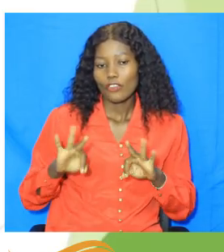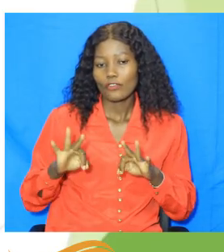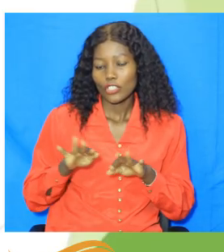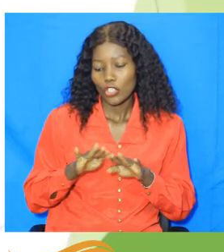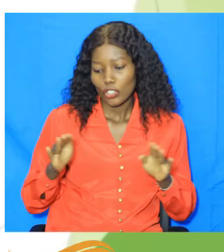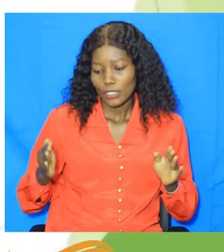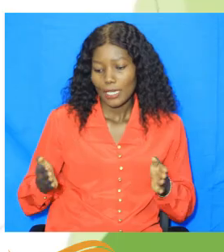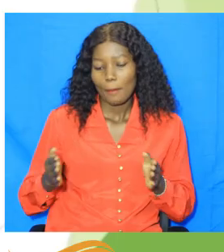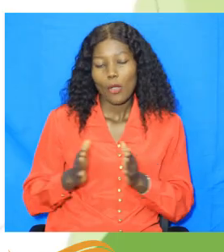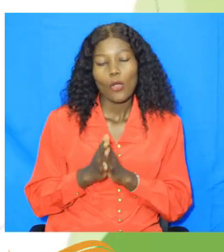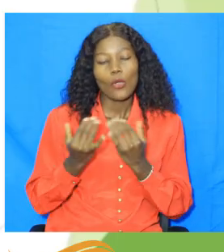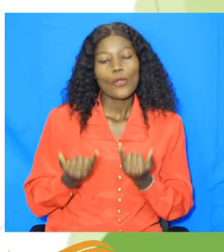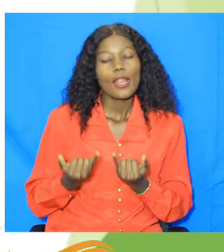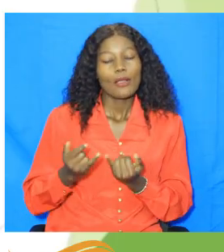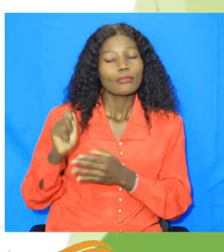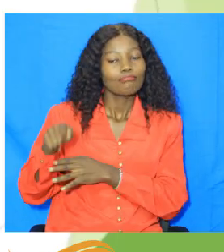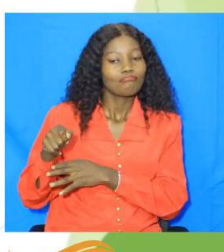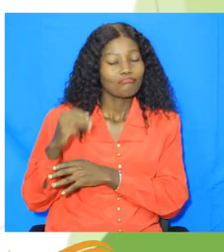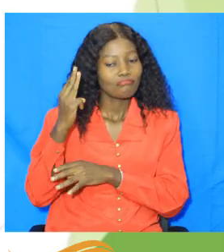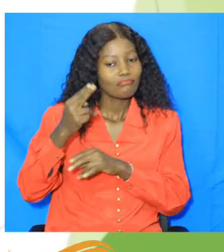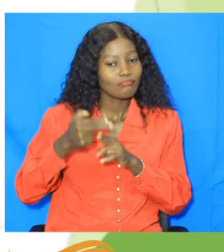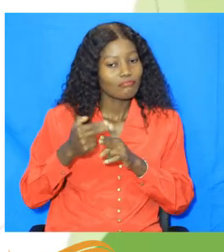will be named from